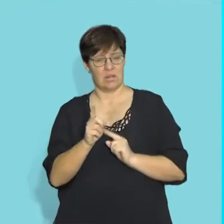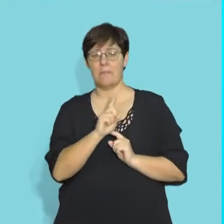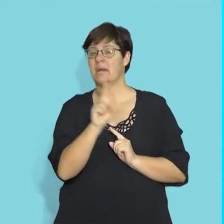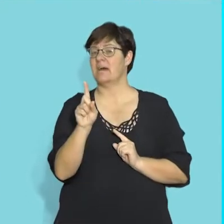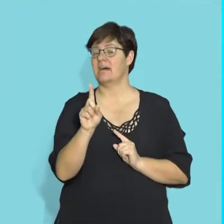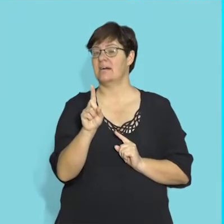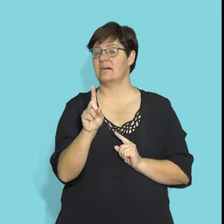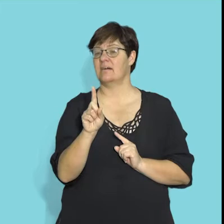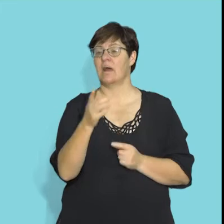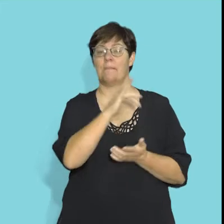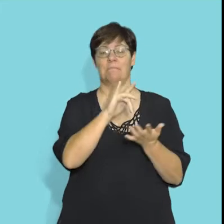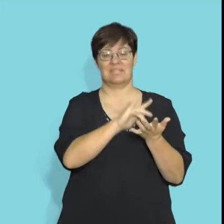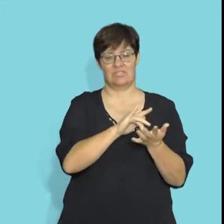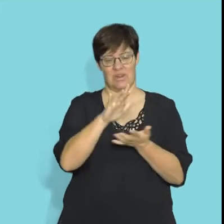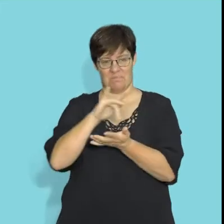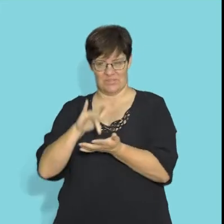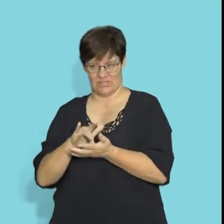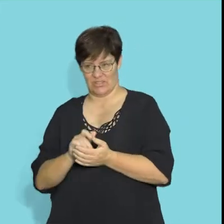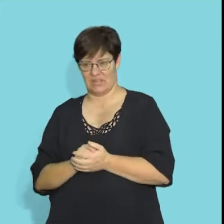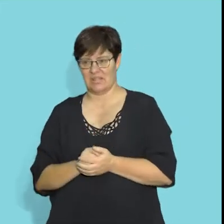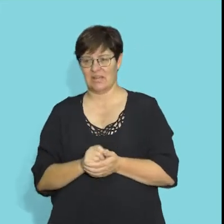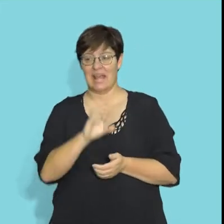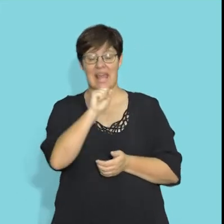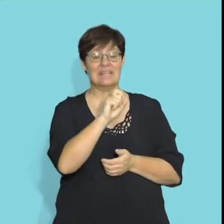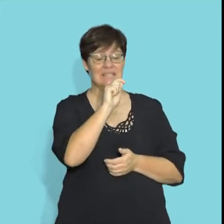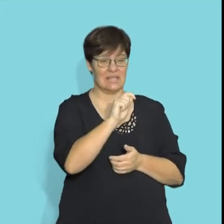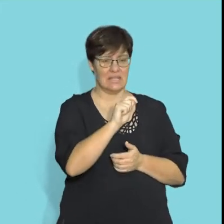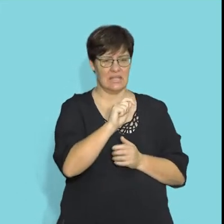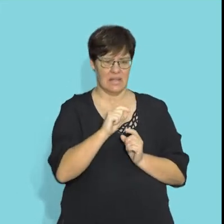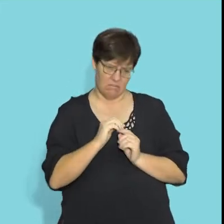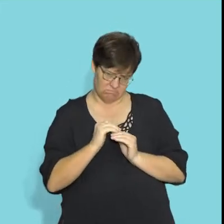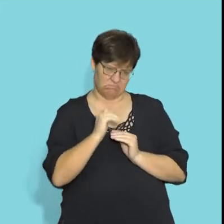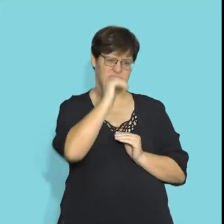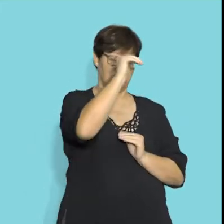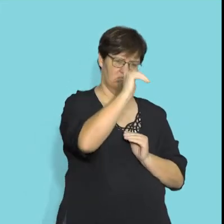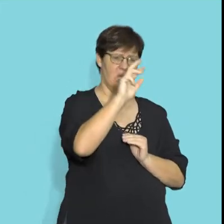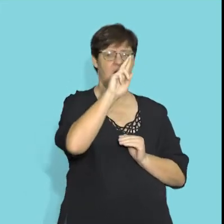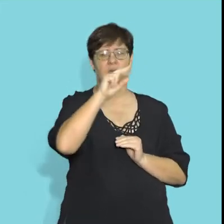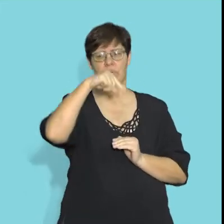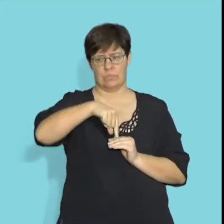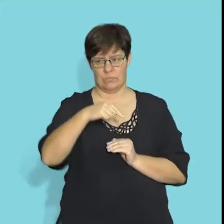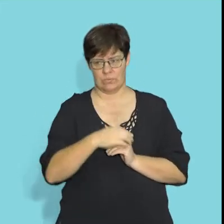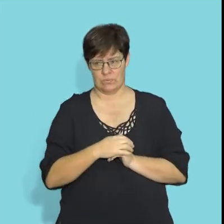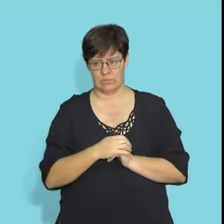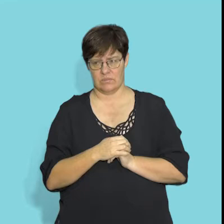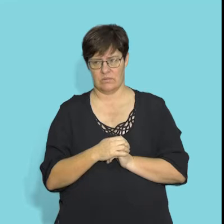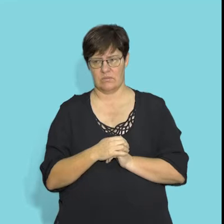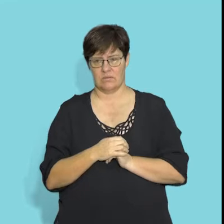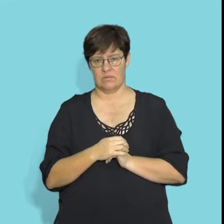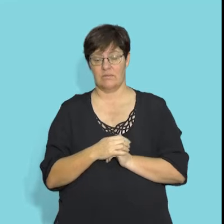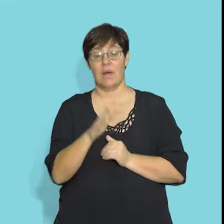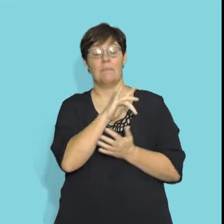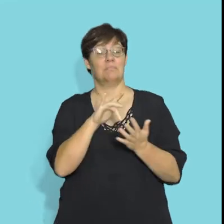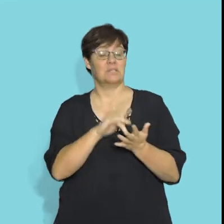but rather the positioning. Here I can see that ST is higher than RQ, and when we talk